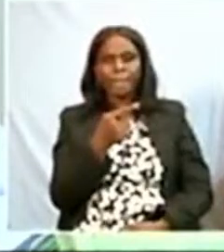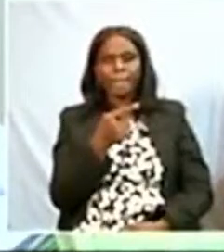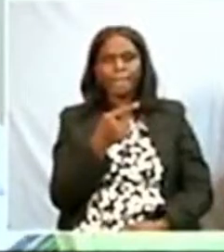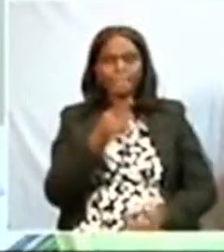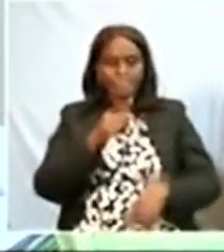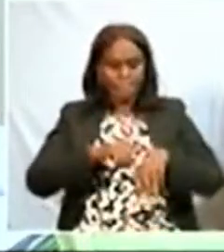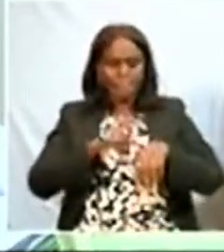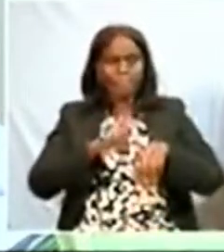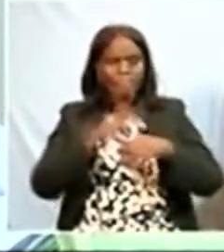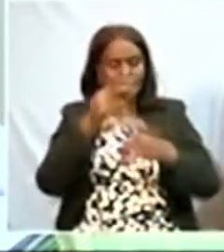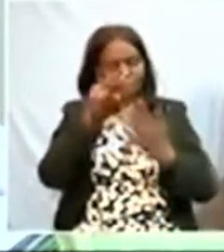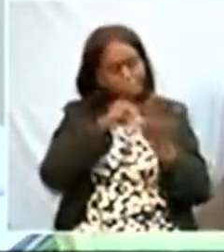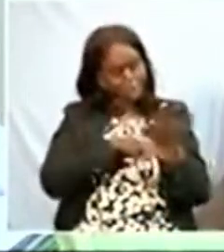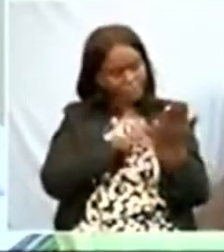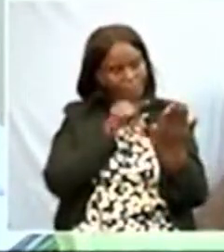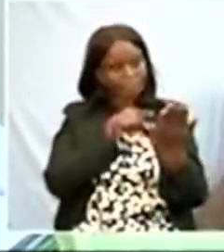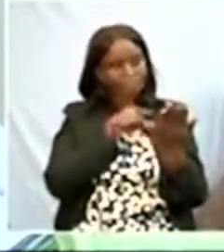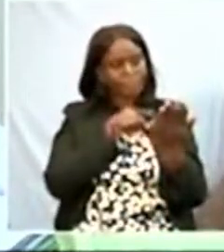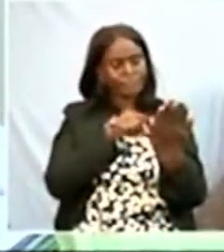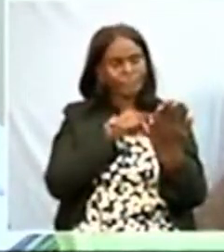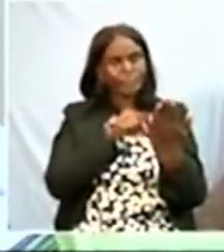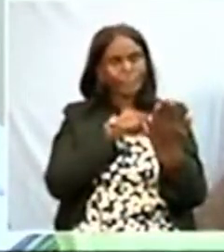time to look at